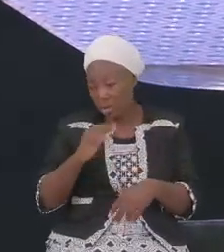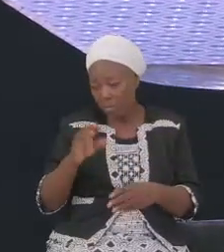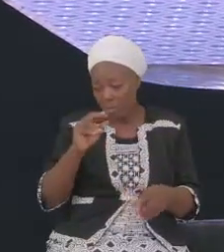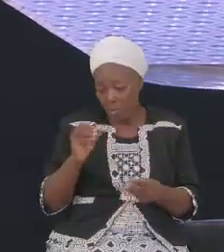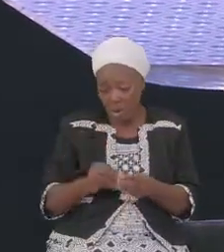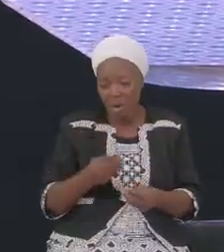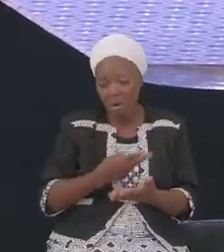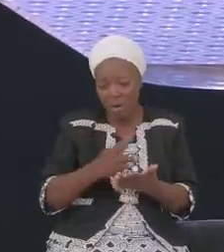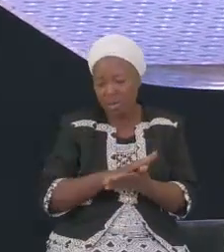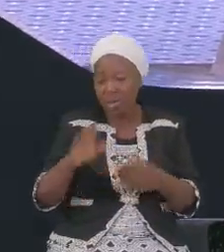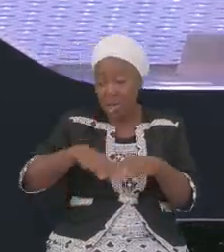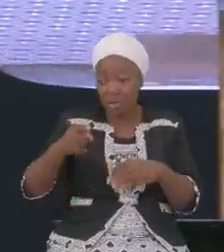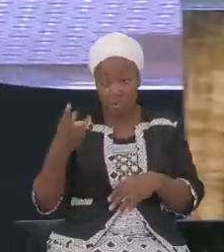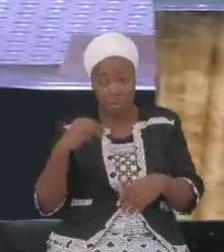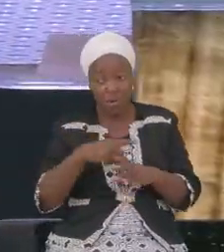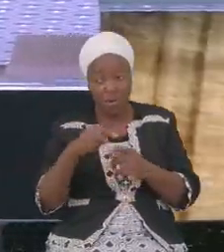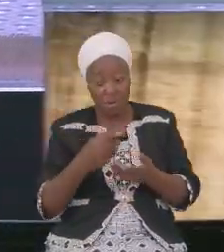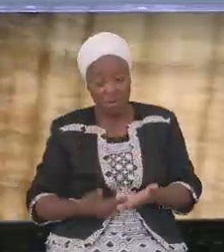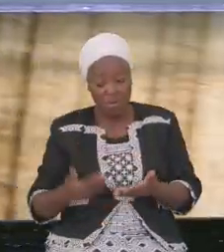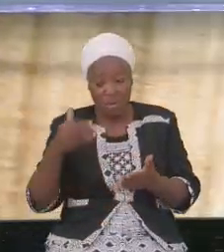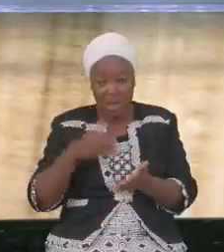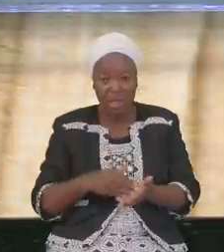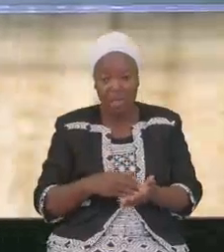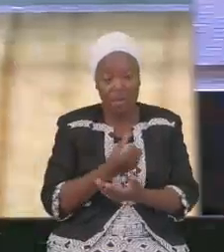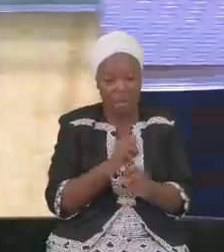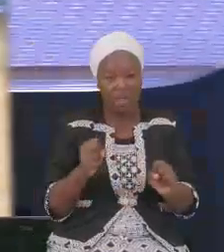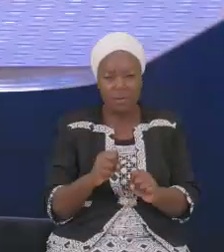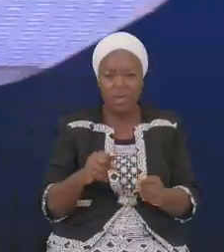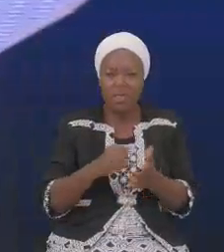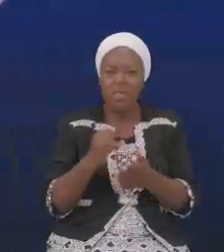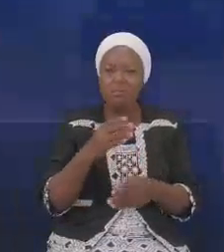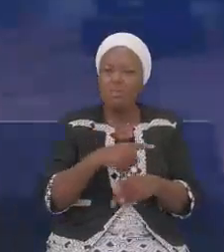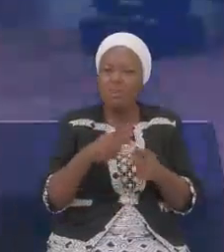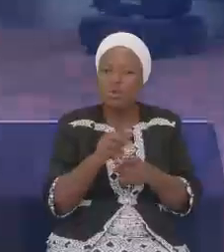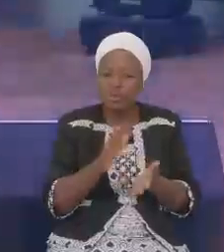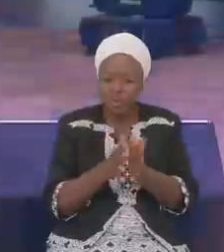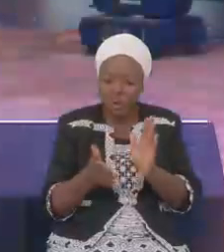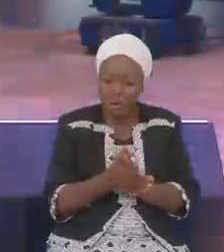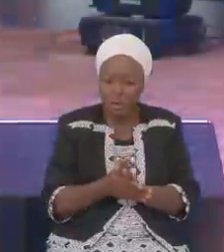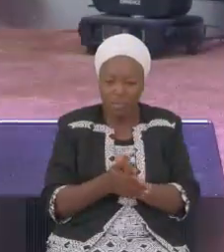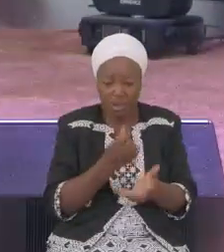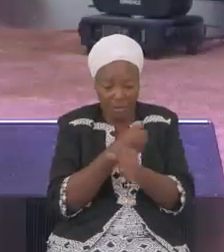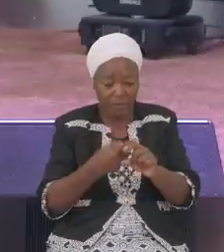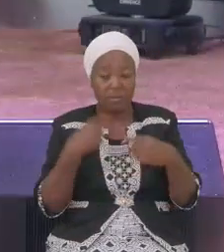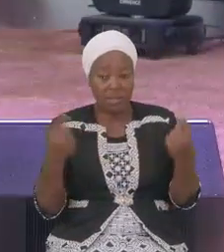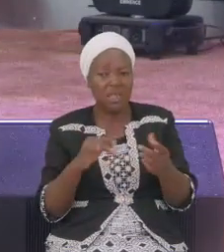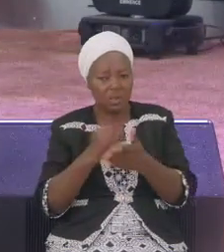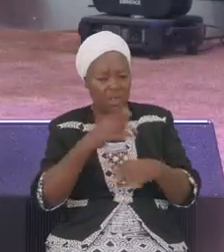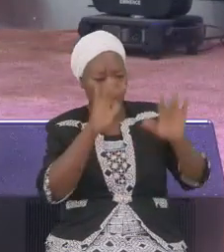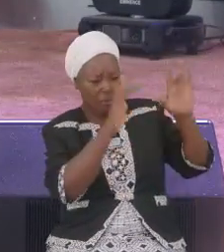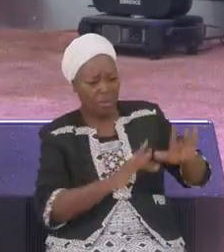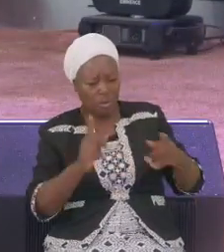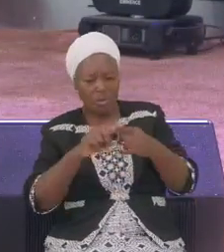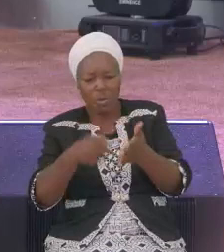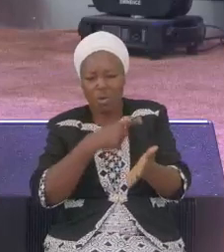born again, it was your passion to correct everything. You remember that you apologized. You remember that you